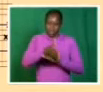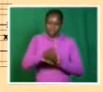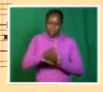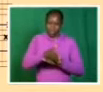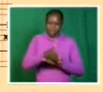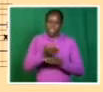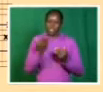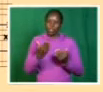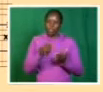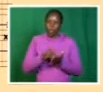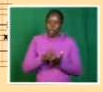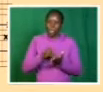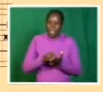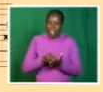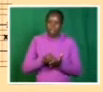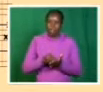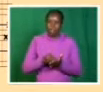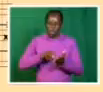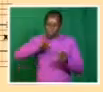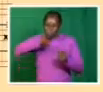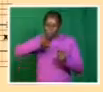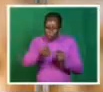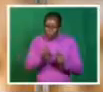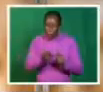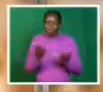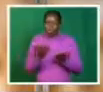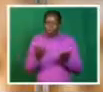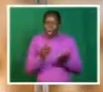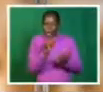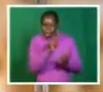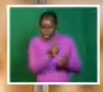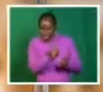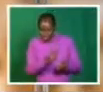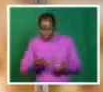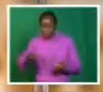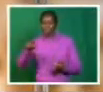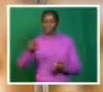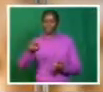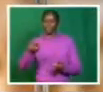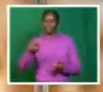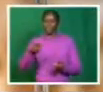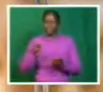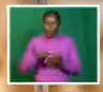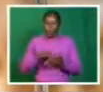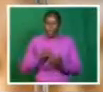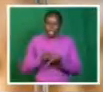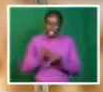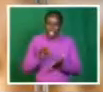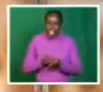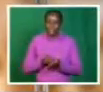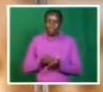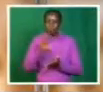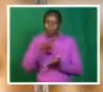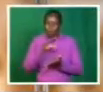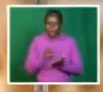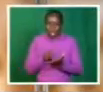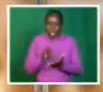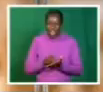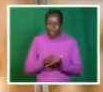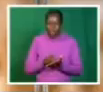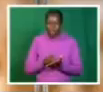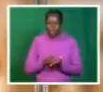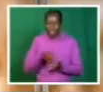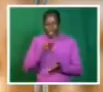is this turning point, because all graphs of quadratic functions, they have those things. They have the